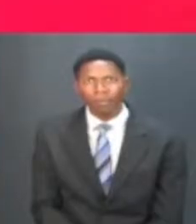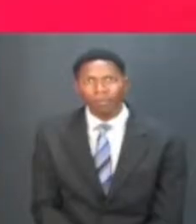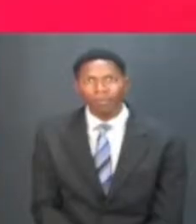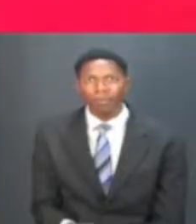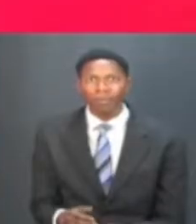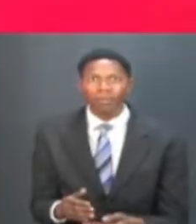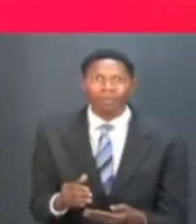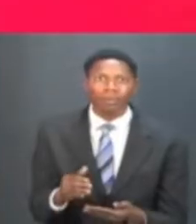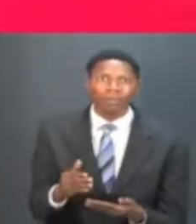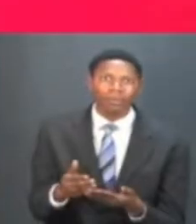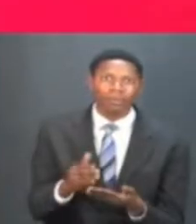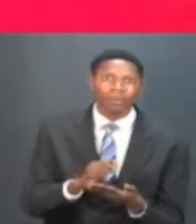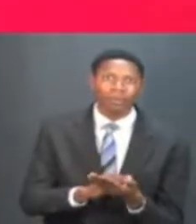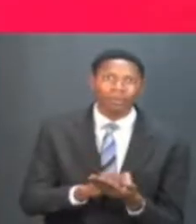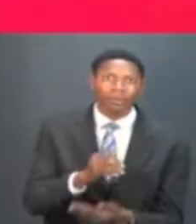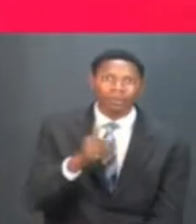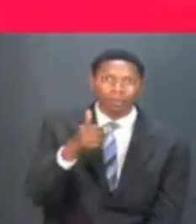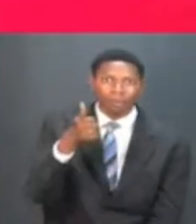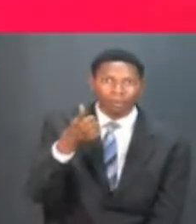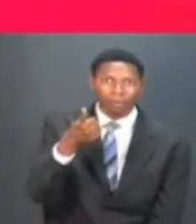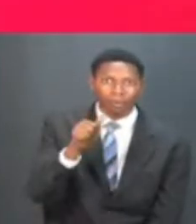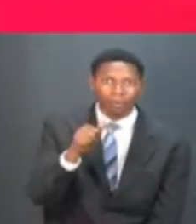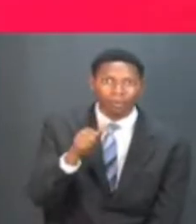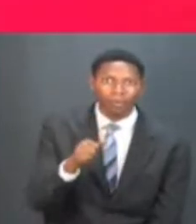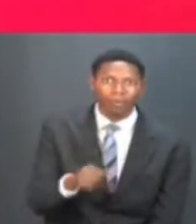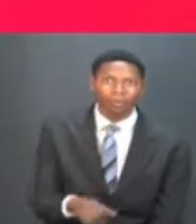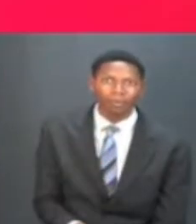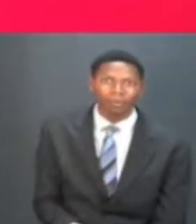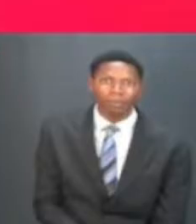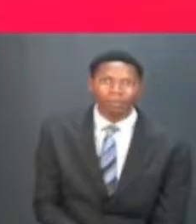Page 10.